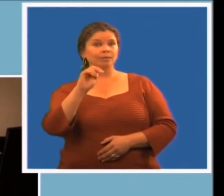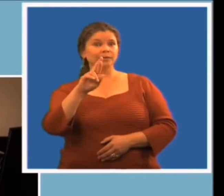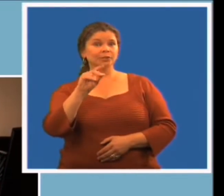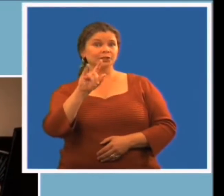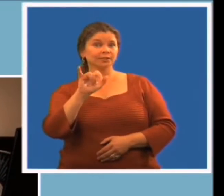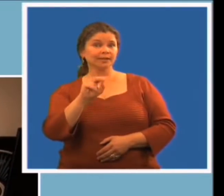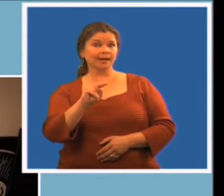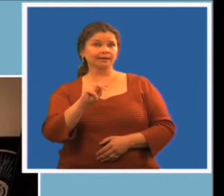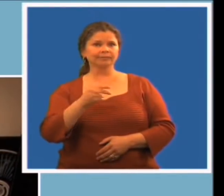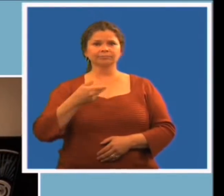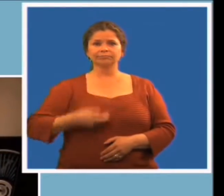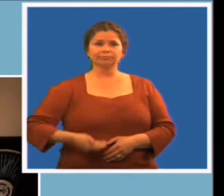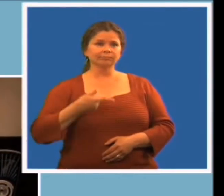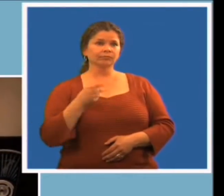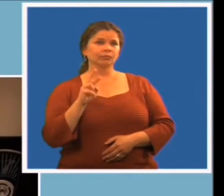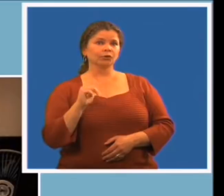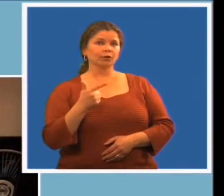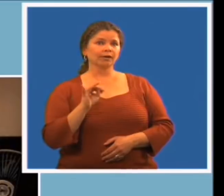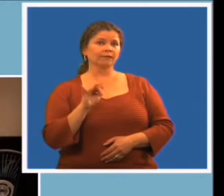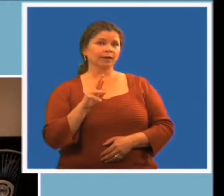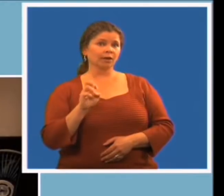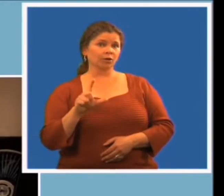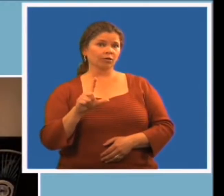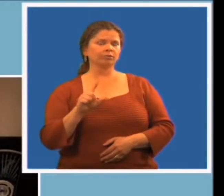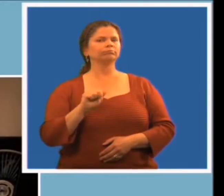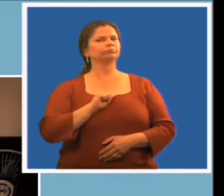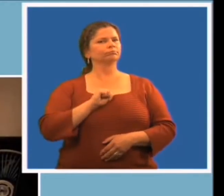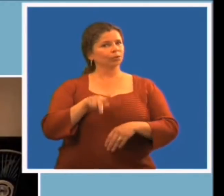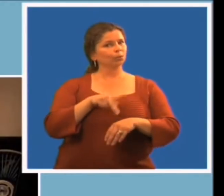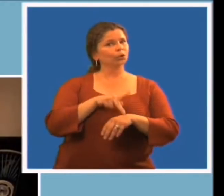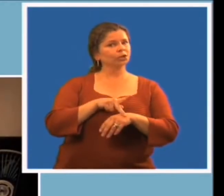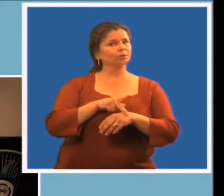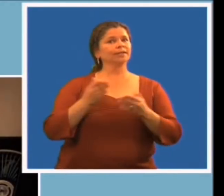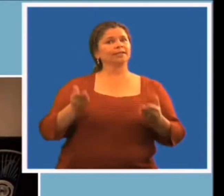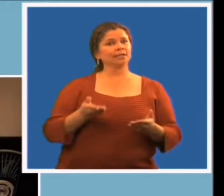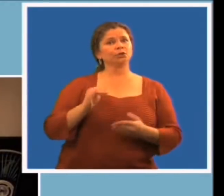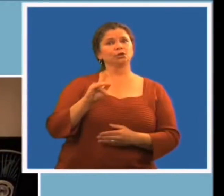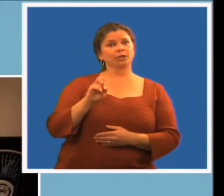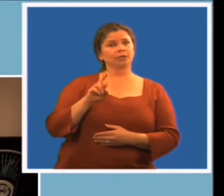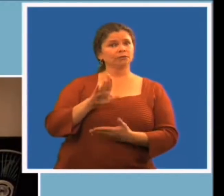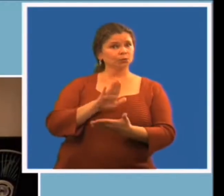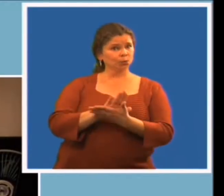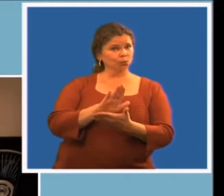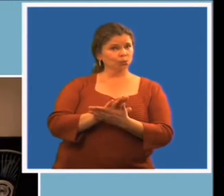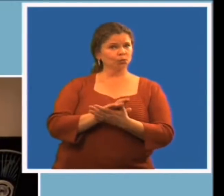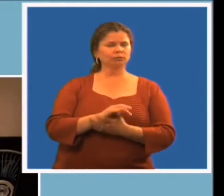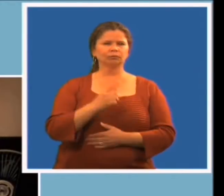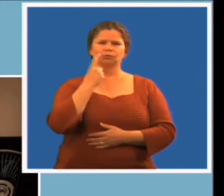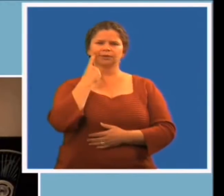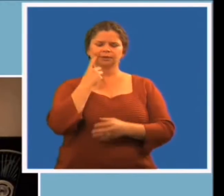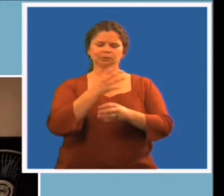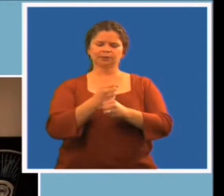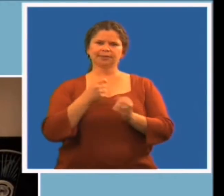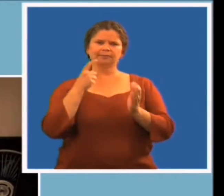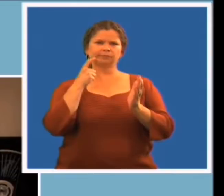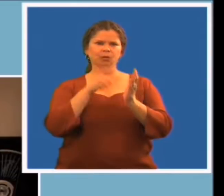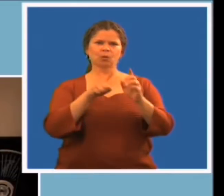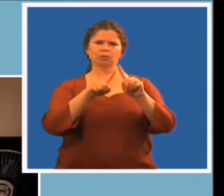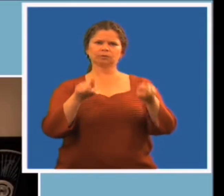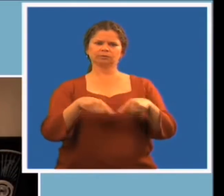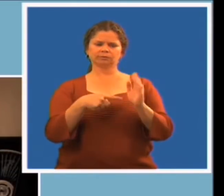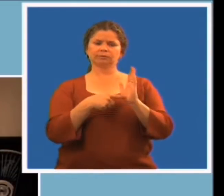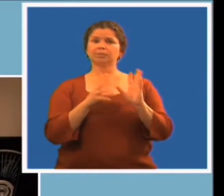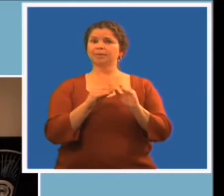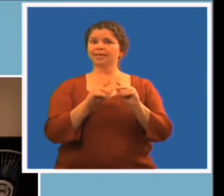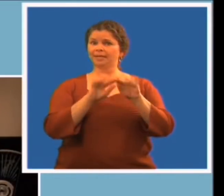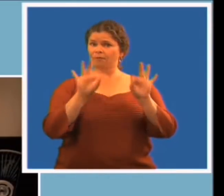Hello, Mr. Stein. This is Greg Farrell, principal here at Jennifer School. I just received the notice of meeting form. Thanks for